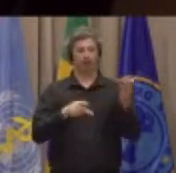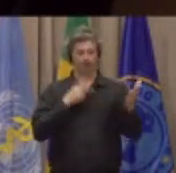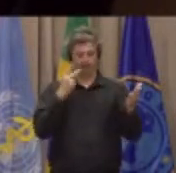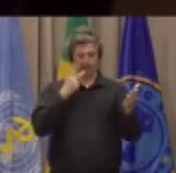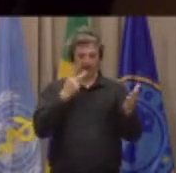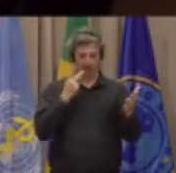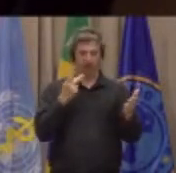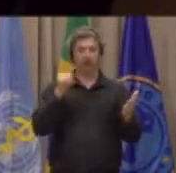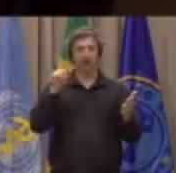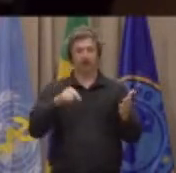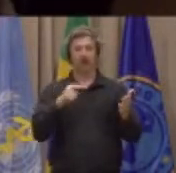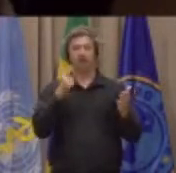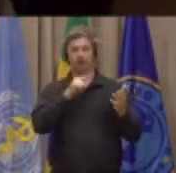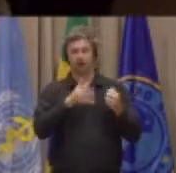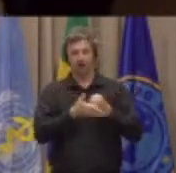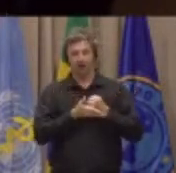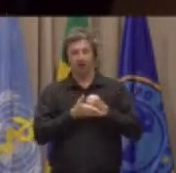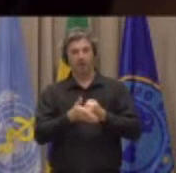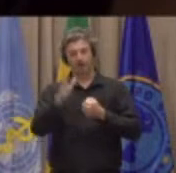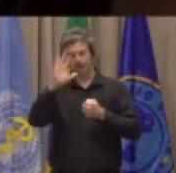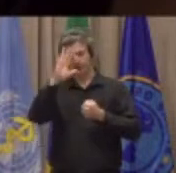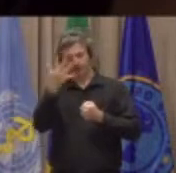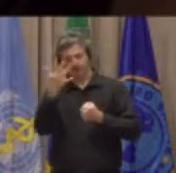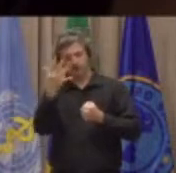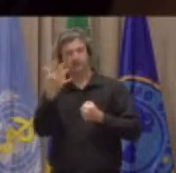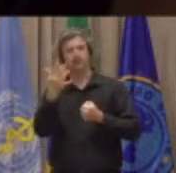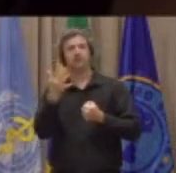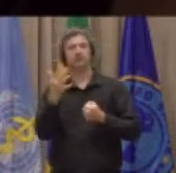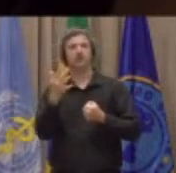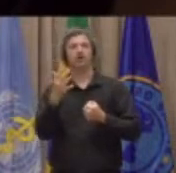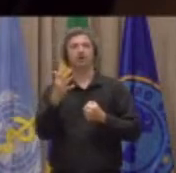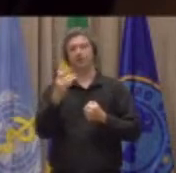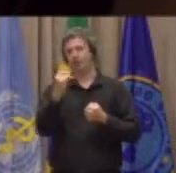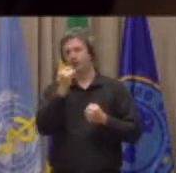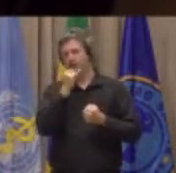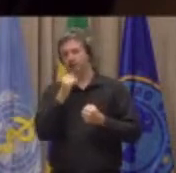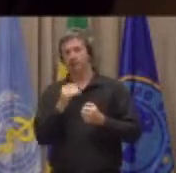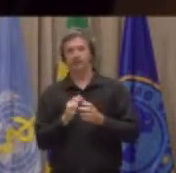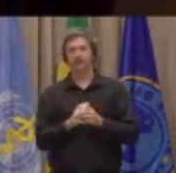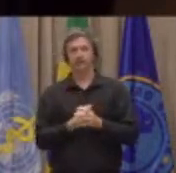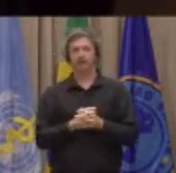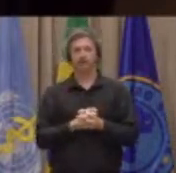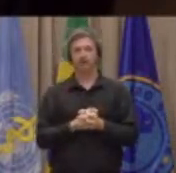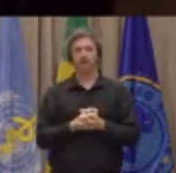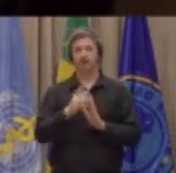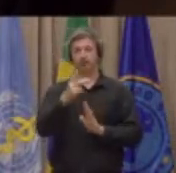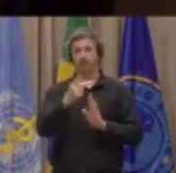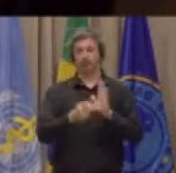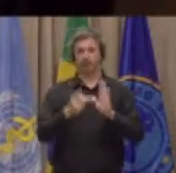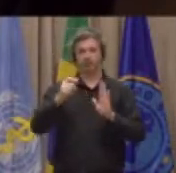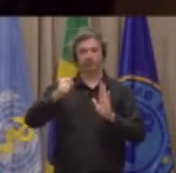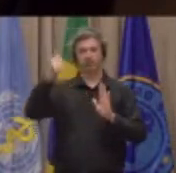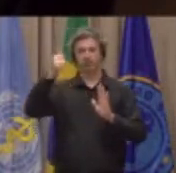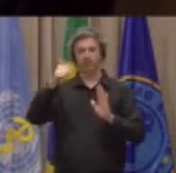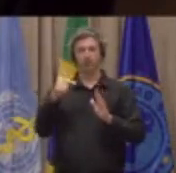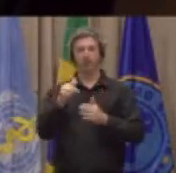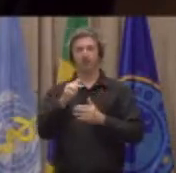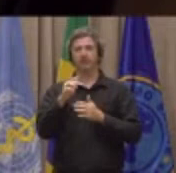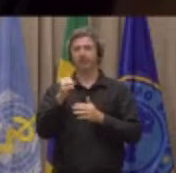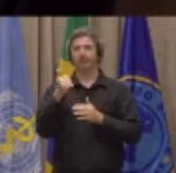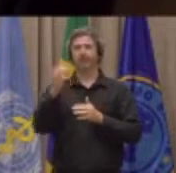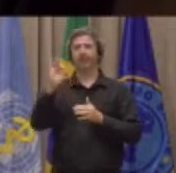the guidance that you are mentioning to support the make decision. For example, the